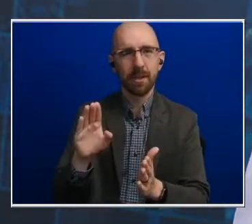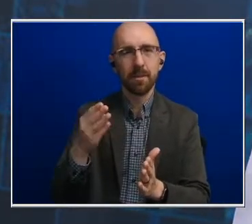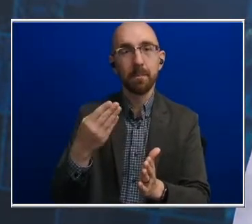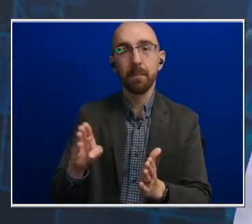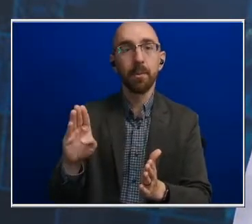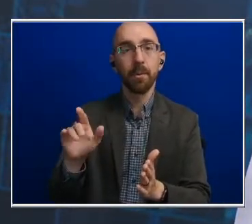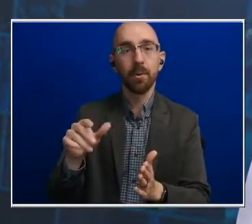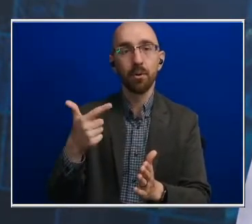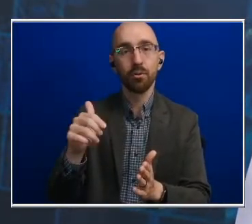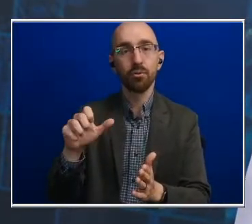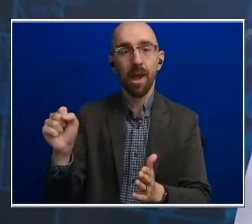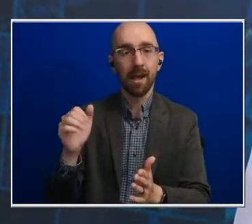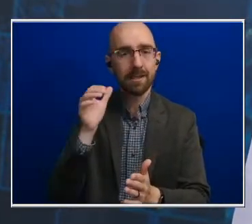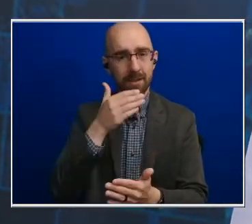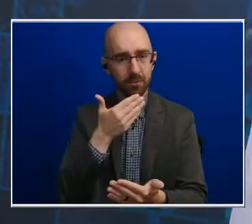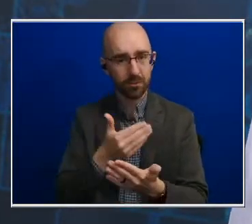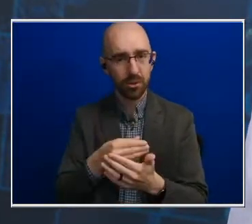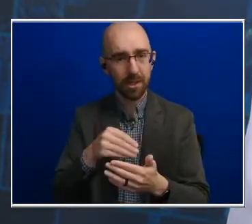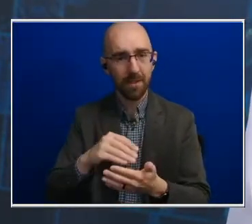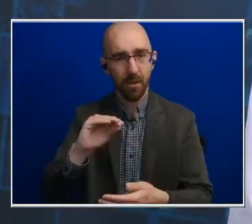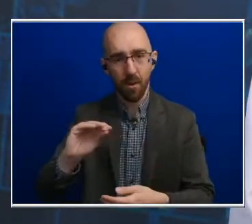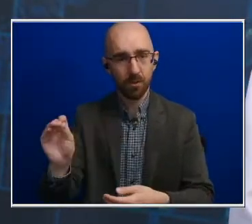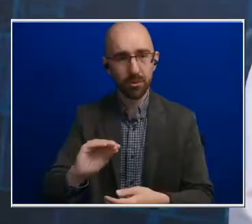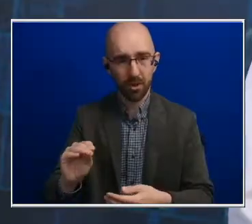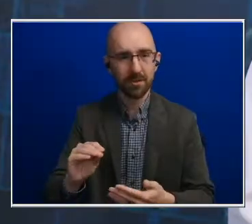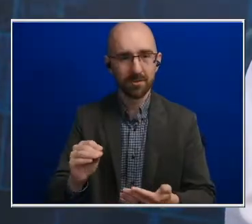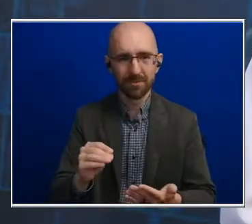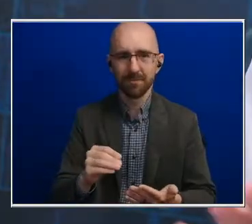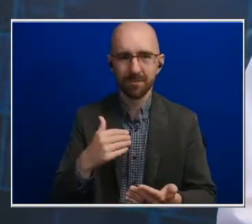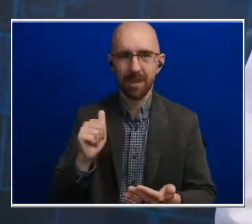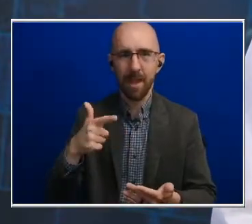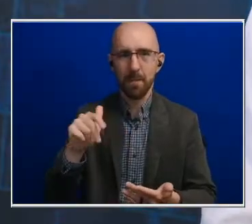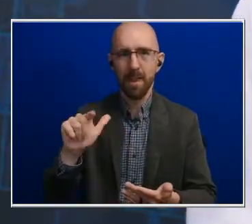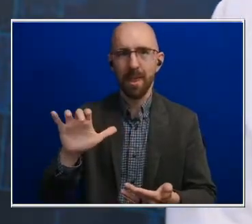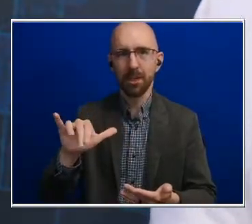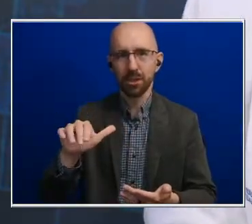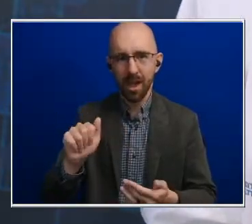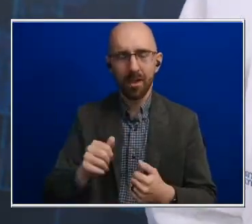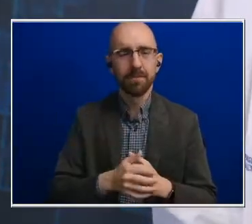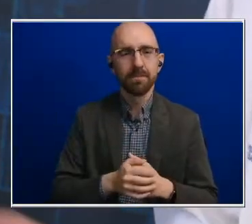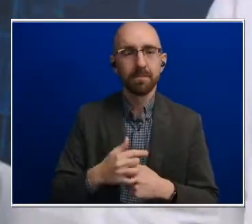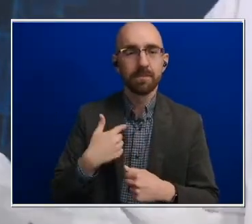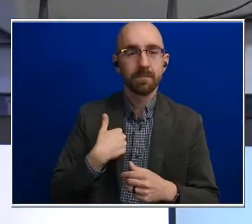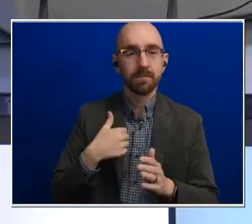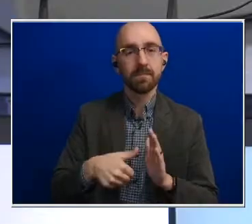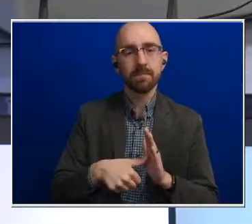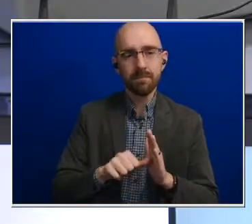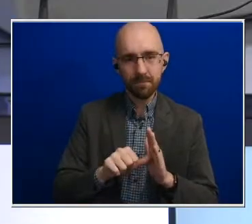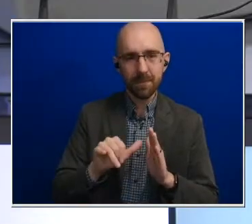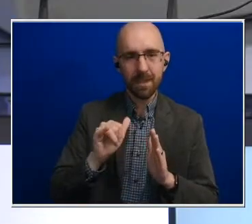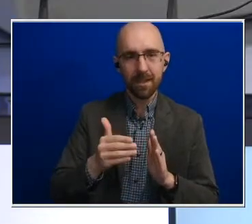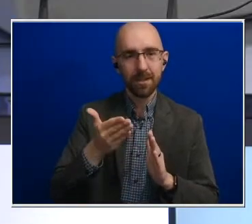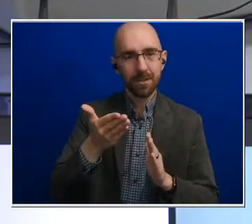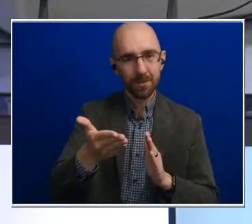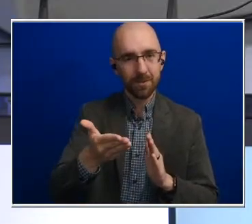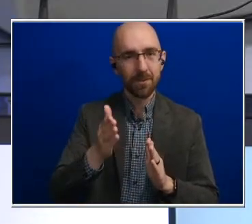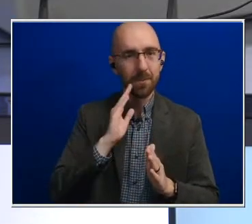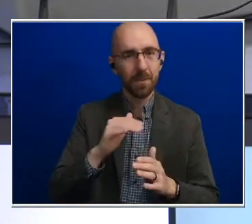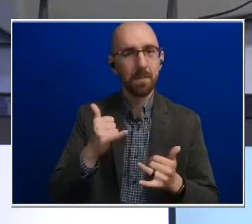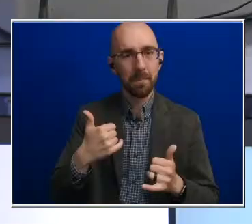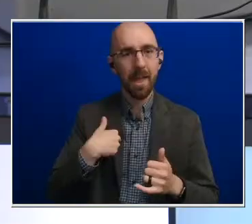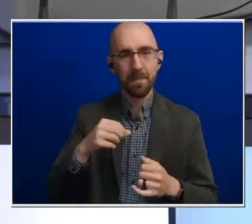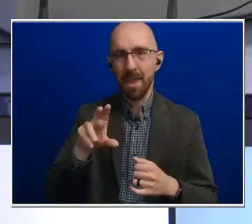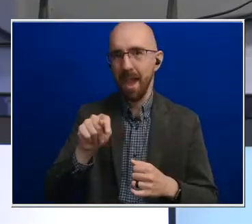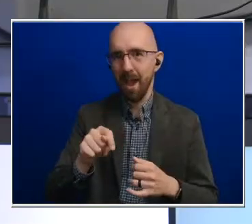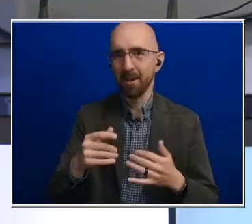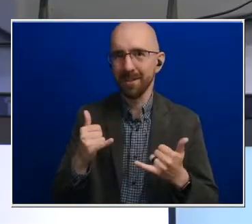in the Ozarks or in Appalachia. I'm impressed that you're going to actually play me out today, I think. Is that what I've